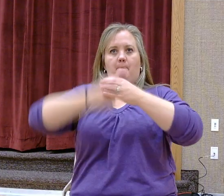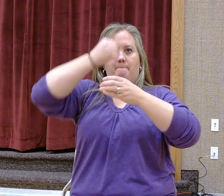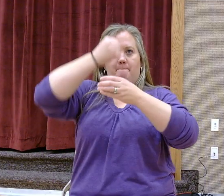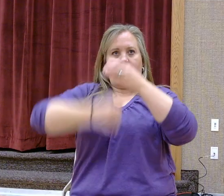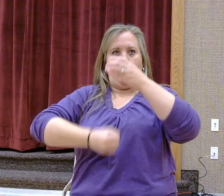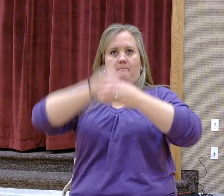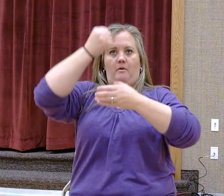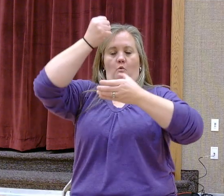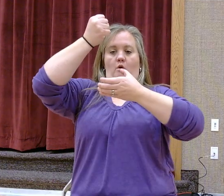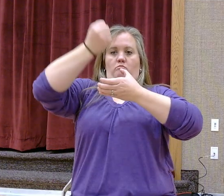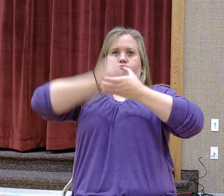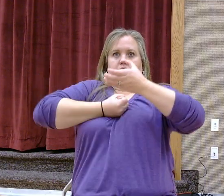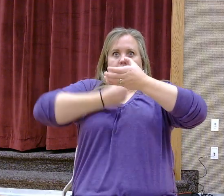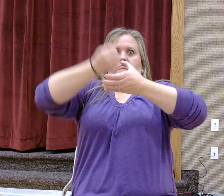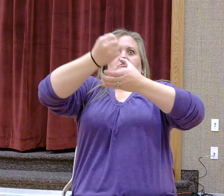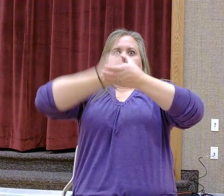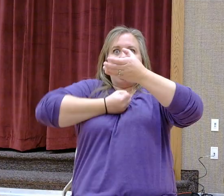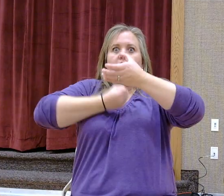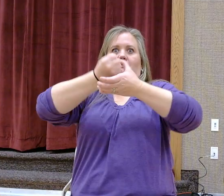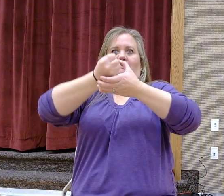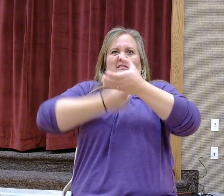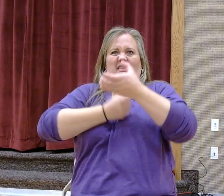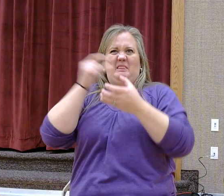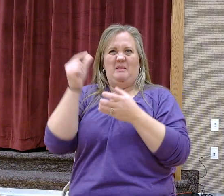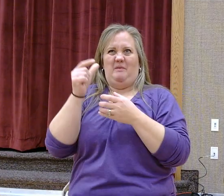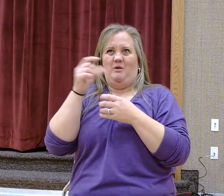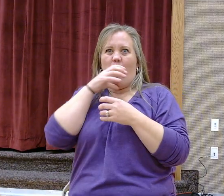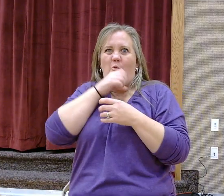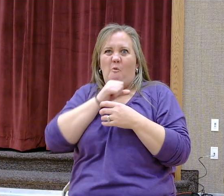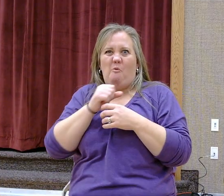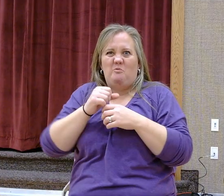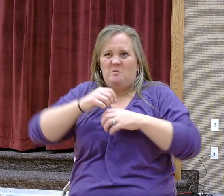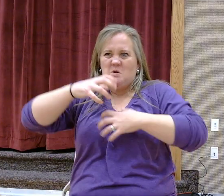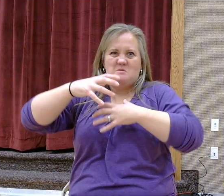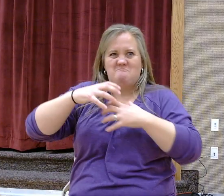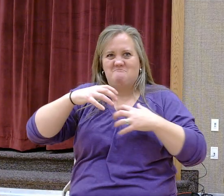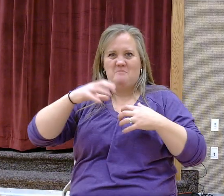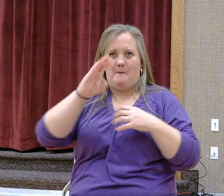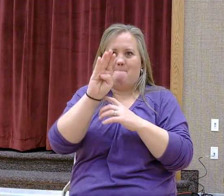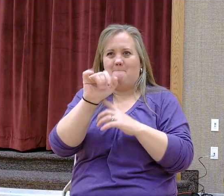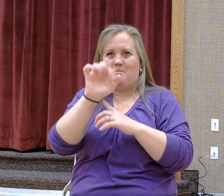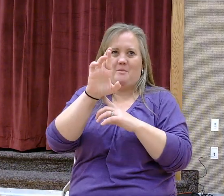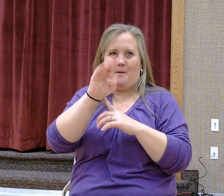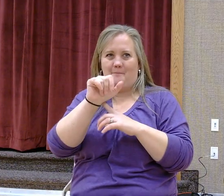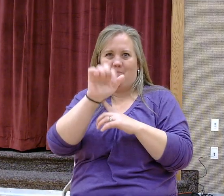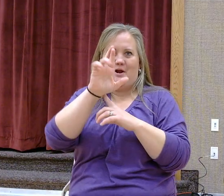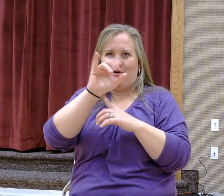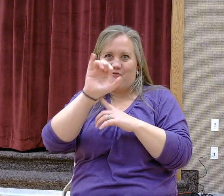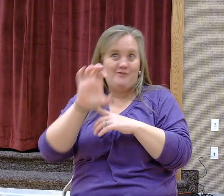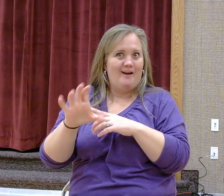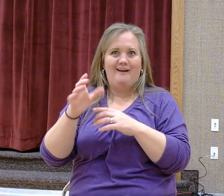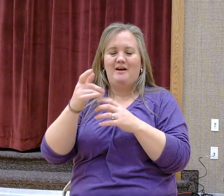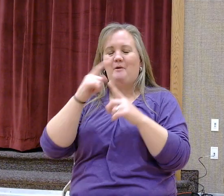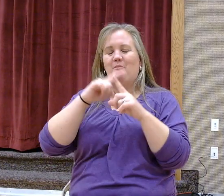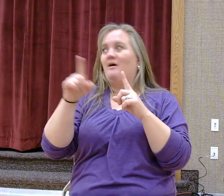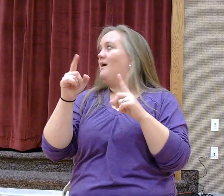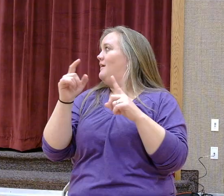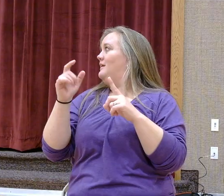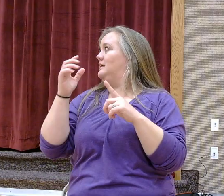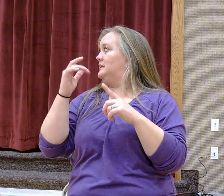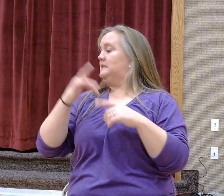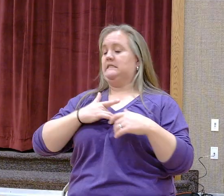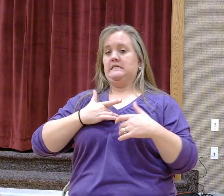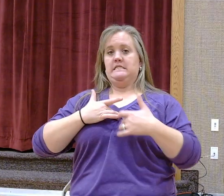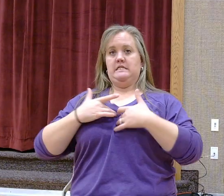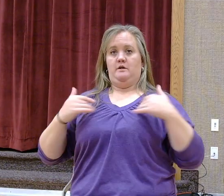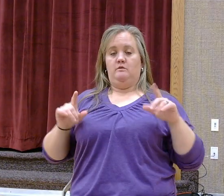CPR. It's kind of barbaric, but it works. Okay? So place the hands in the center of the chest, above the sternum,